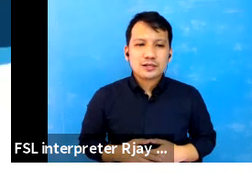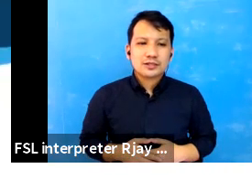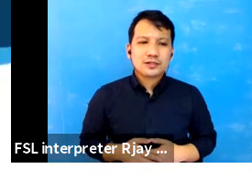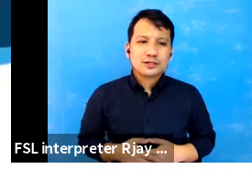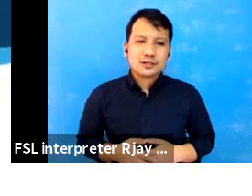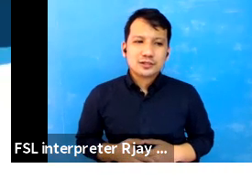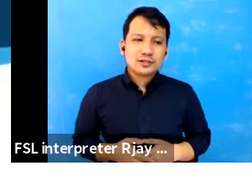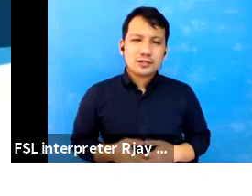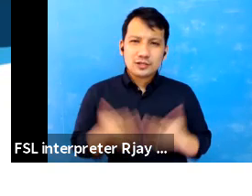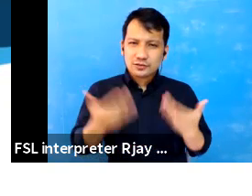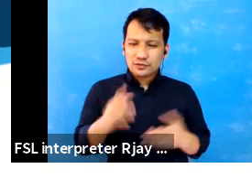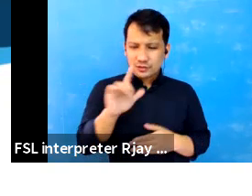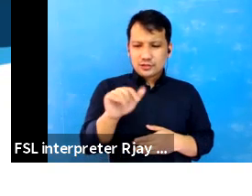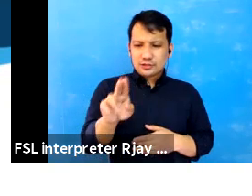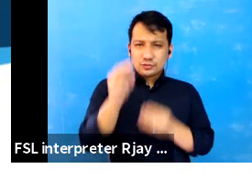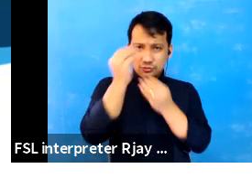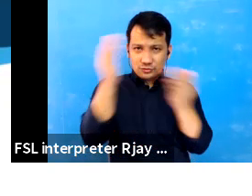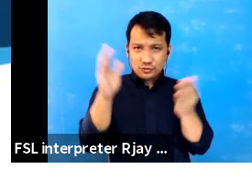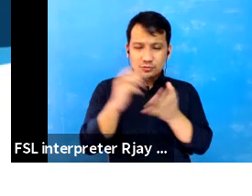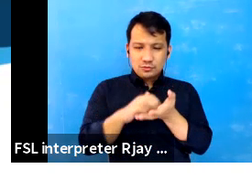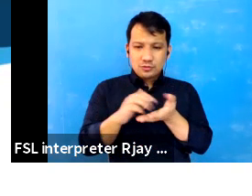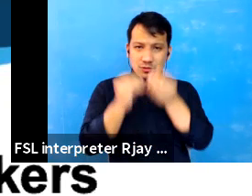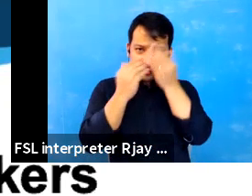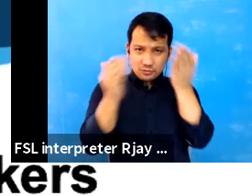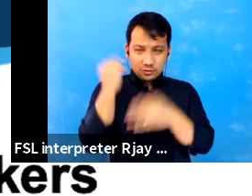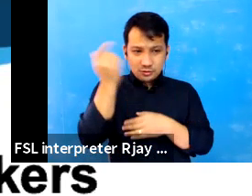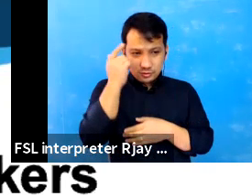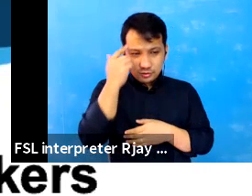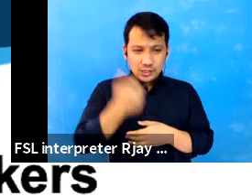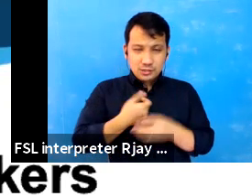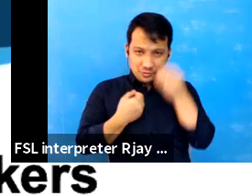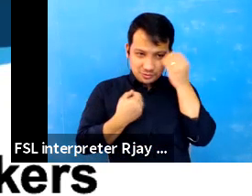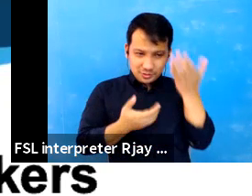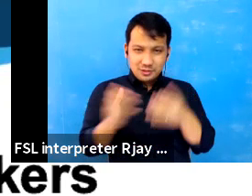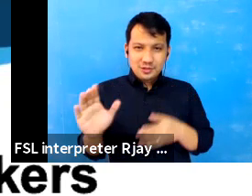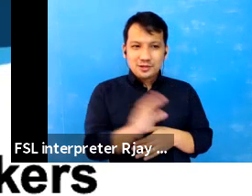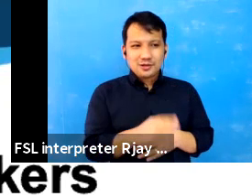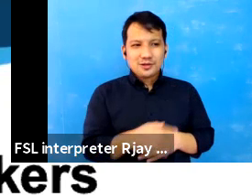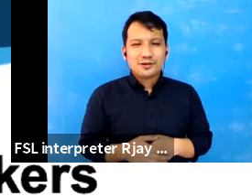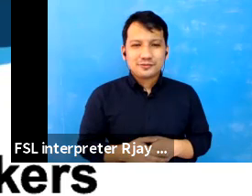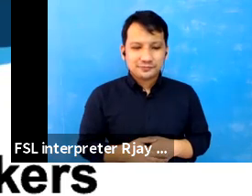Here's some of the LGU's good practice and governance of nutrition.